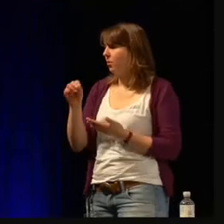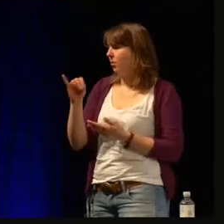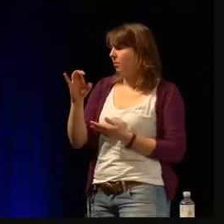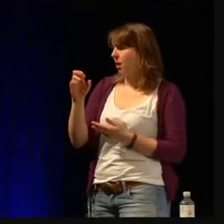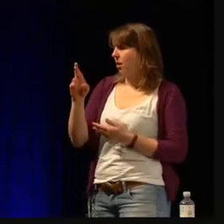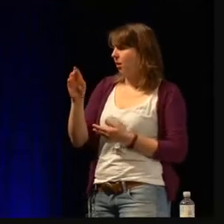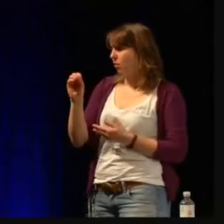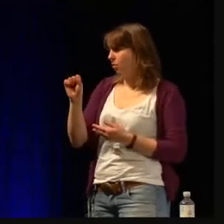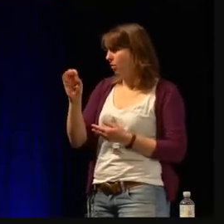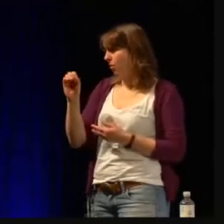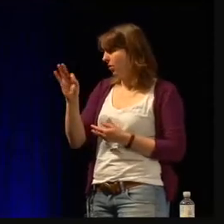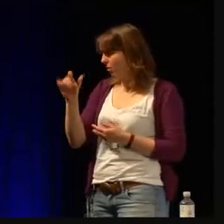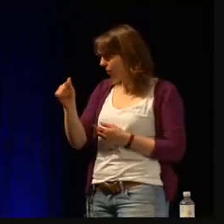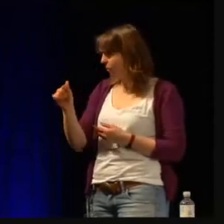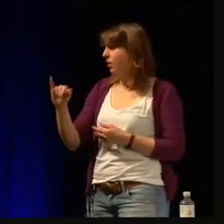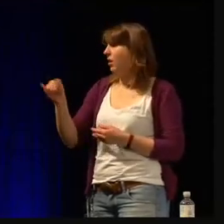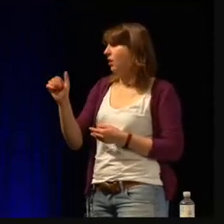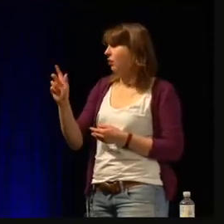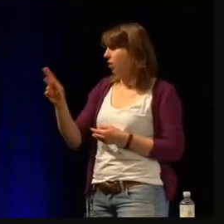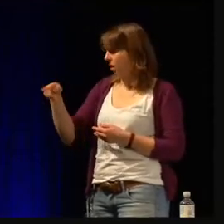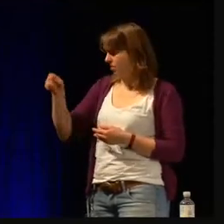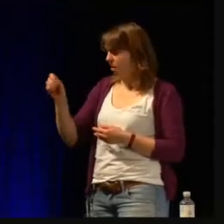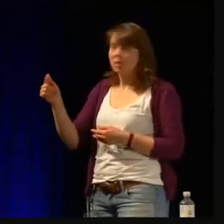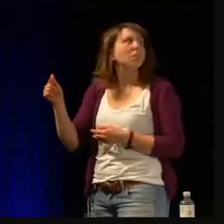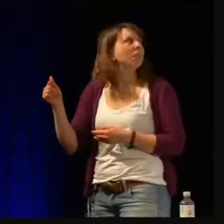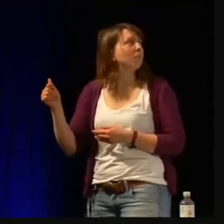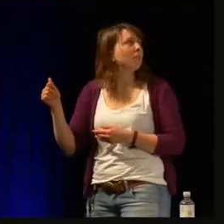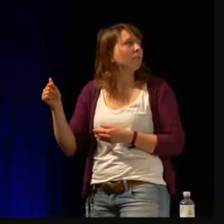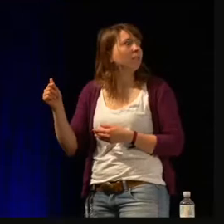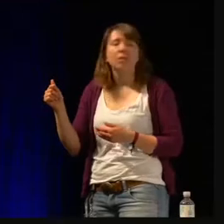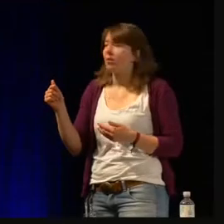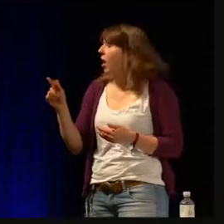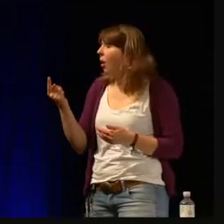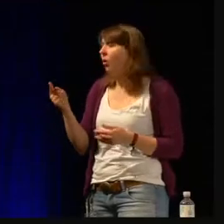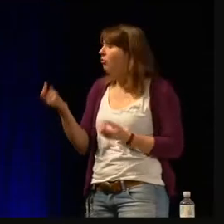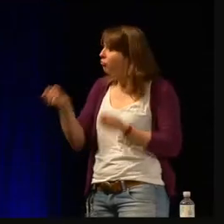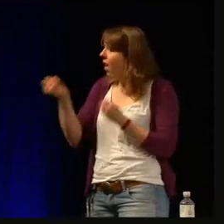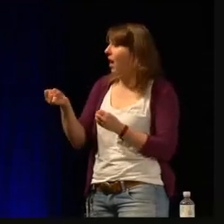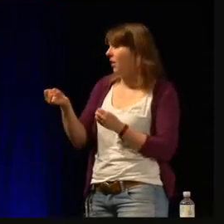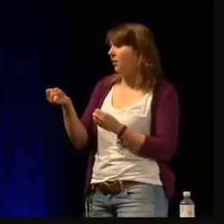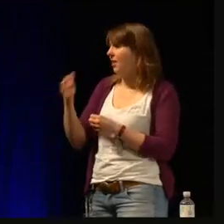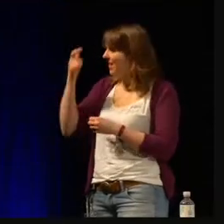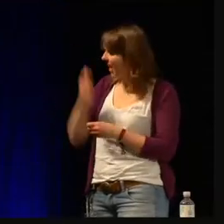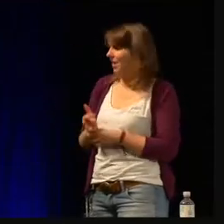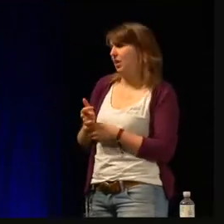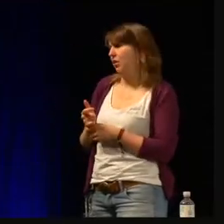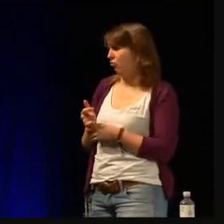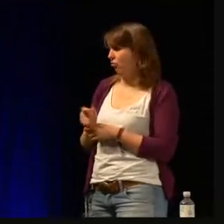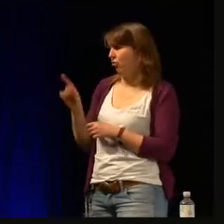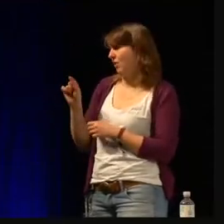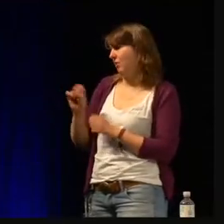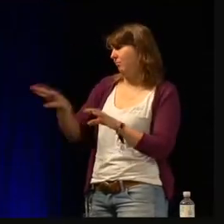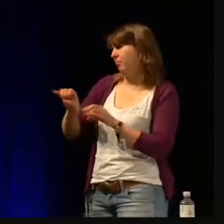they very often are not included in testing procedures. And we can also think of